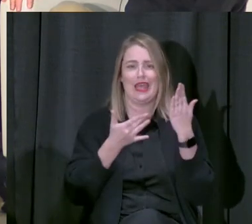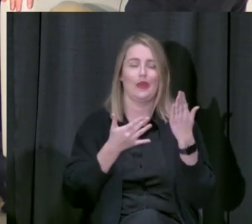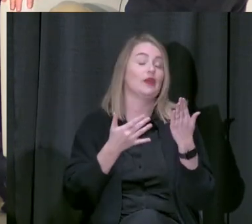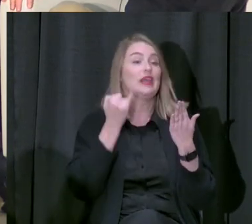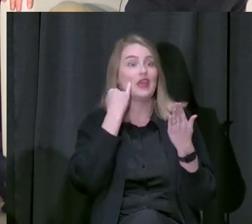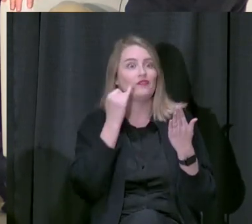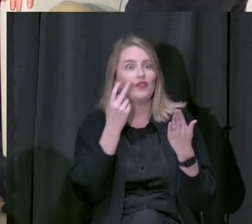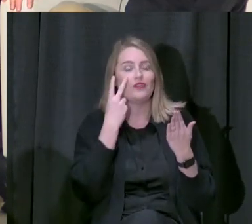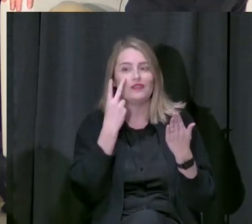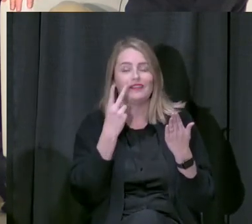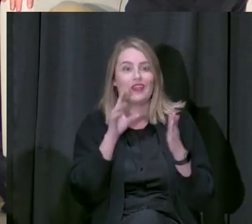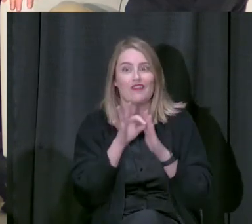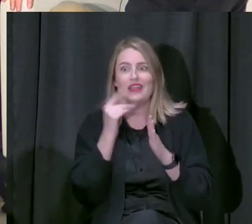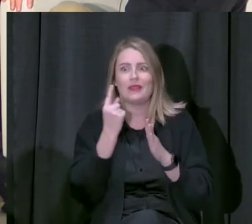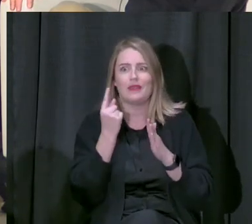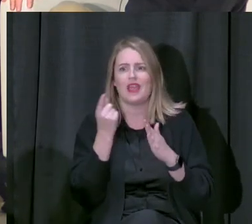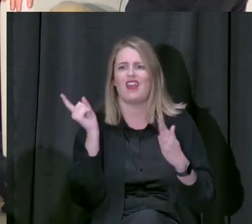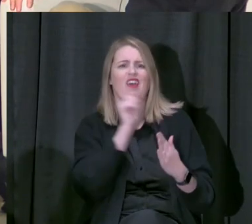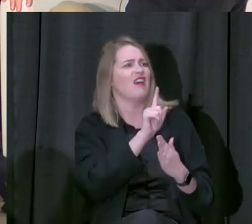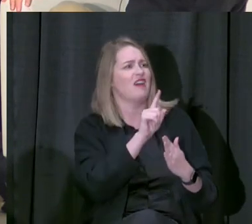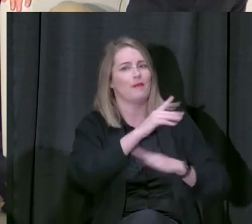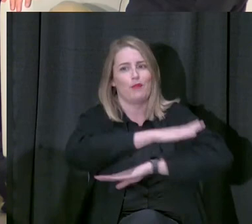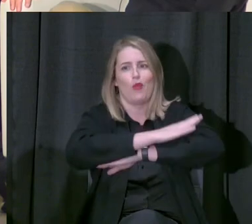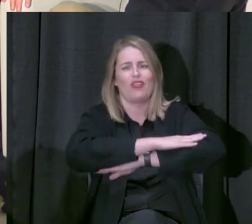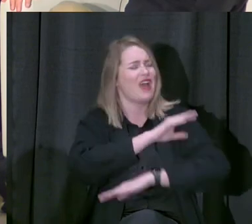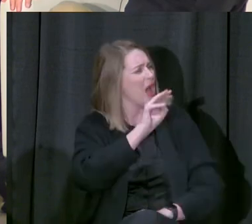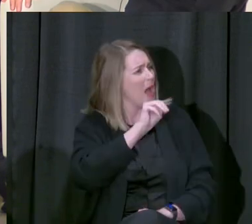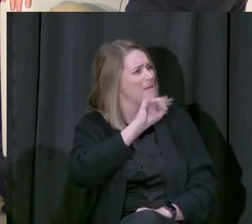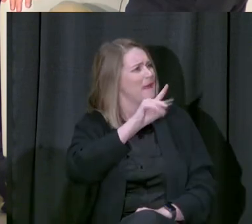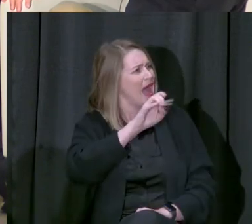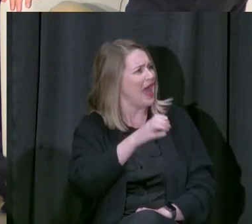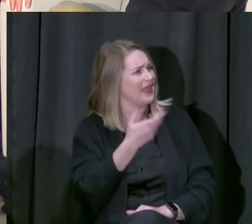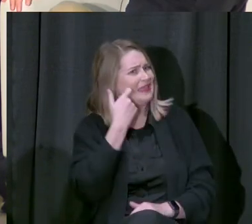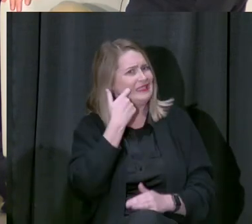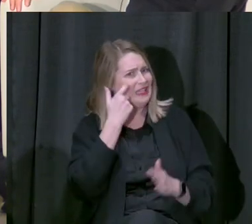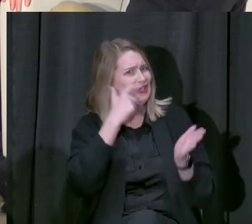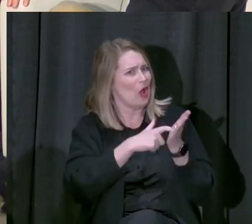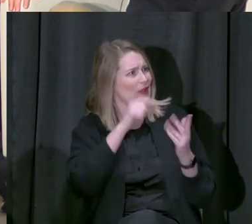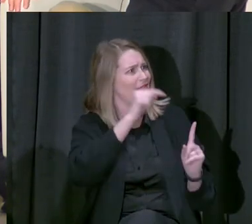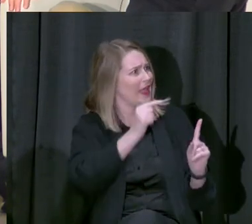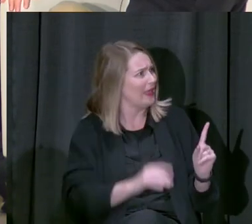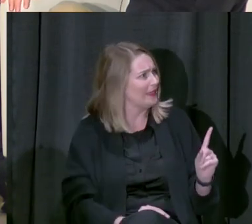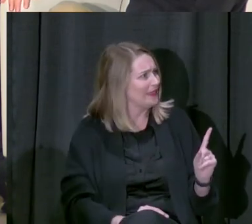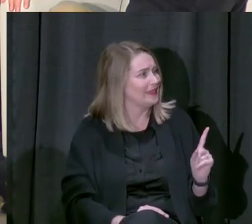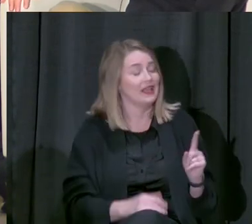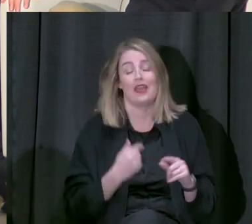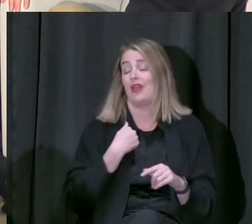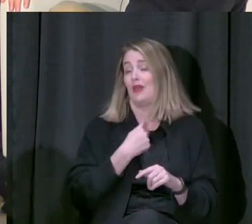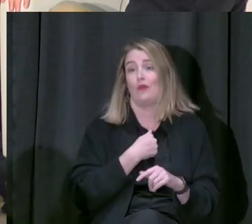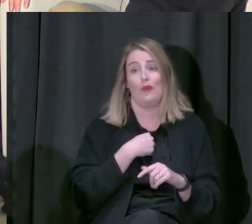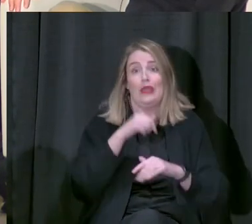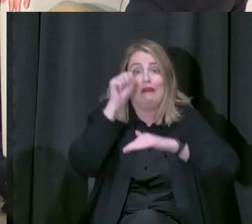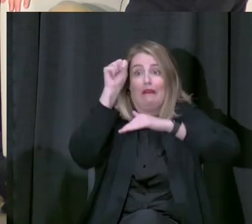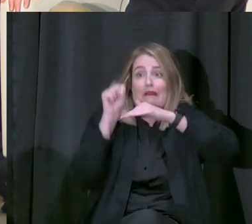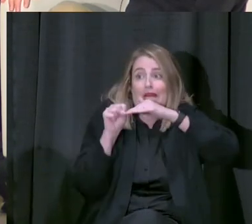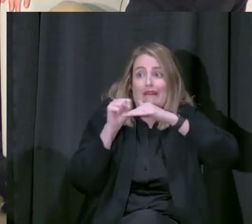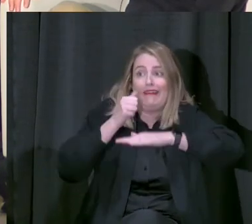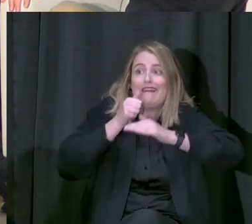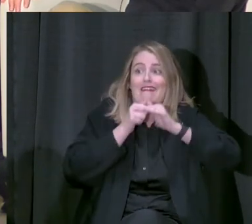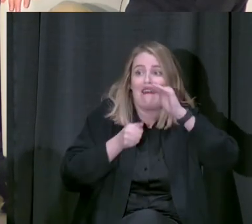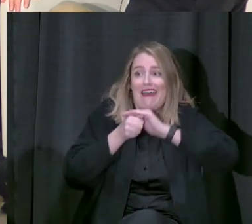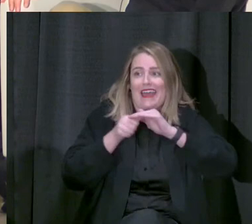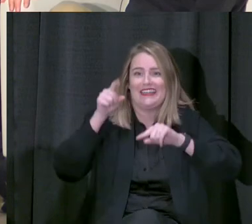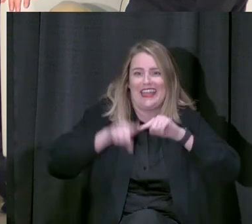find something, you can go straight to their booth and say, hey, Mike, we just noticed this, or whoever's working there. We cannot hide. Yes, and you can get things